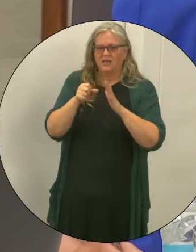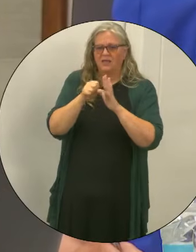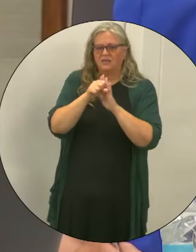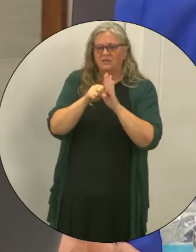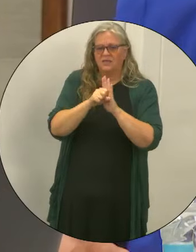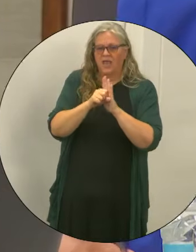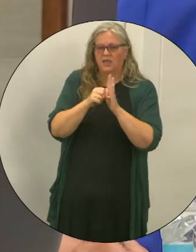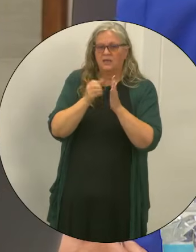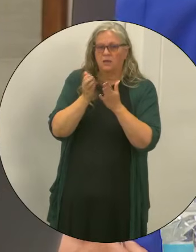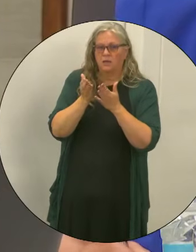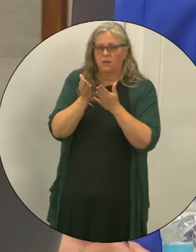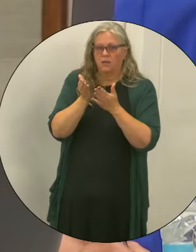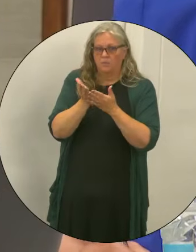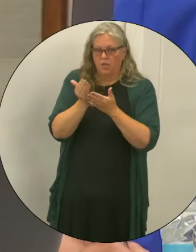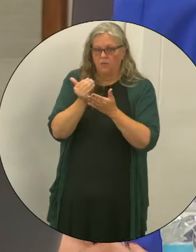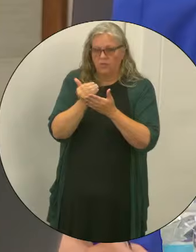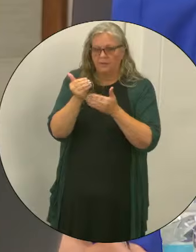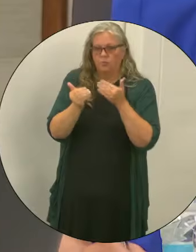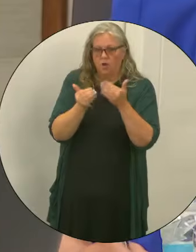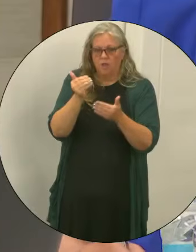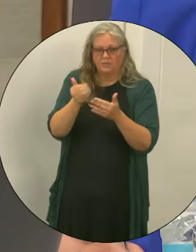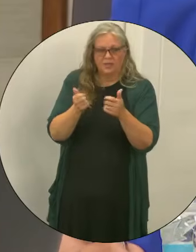process updates.